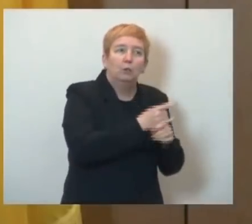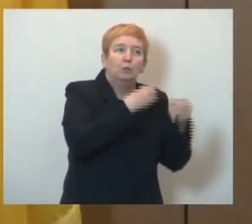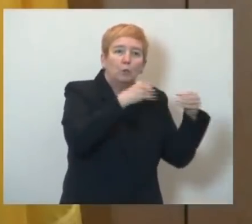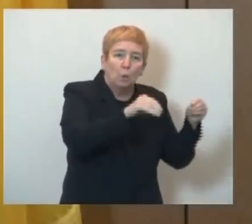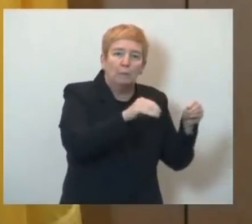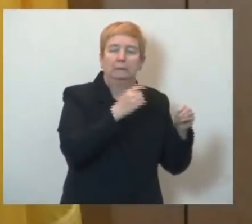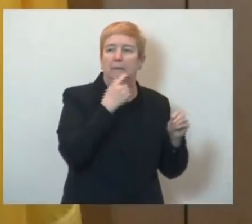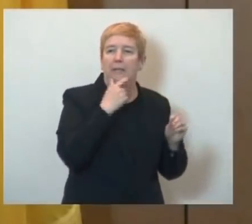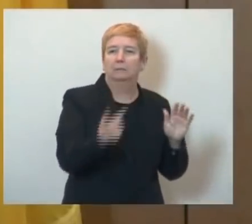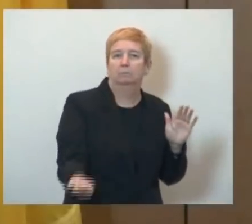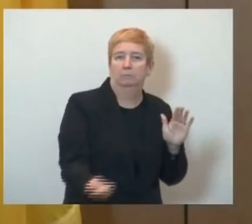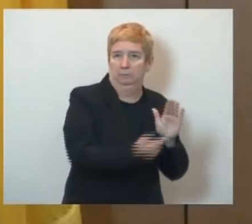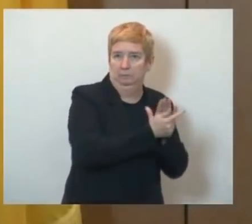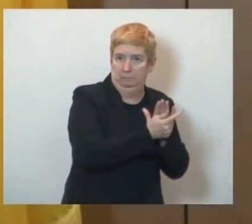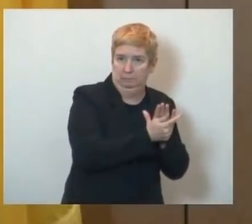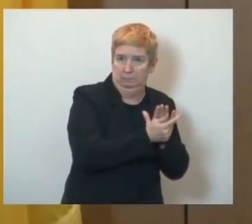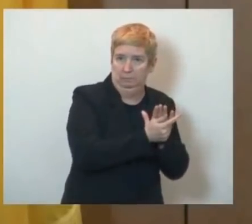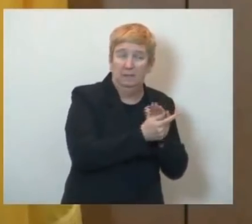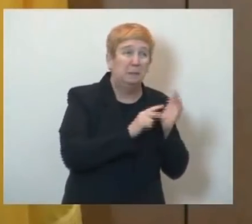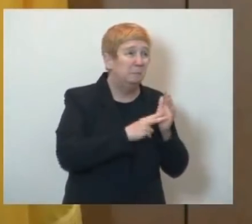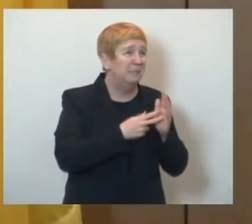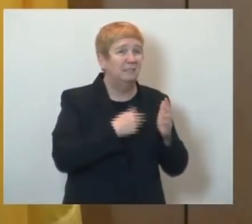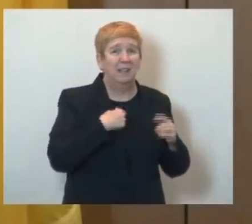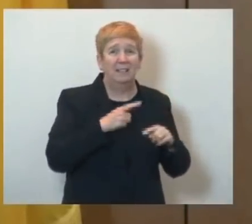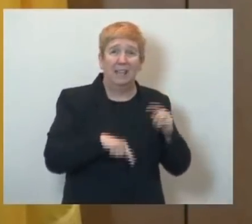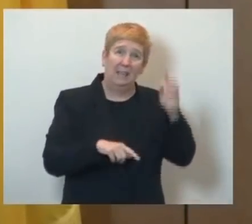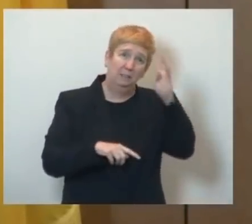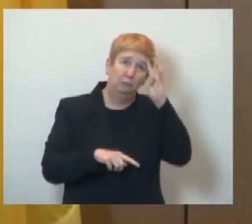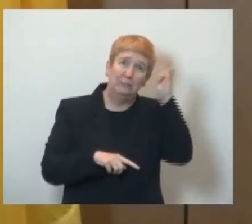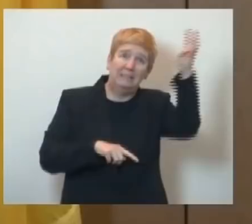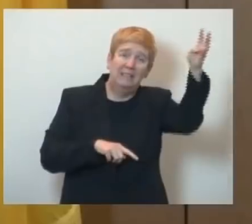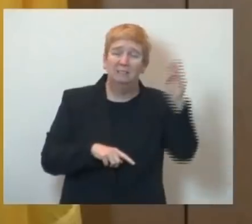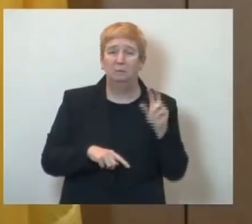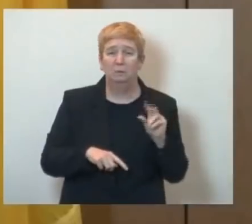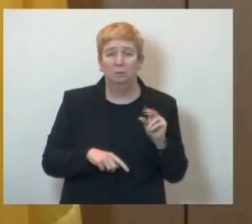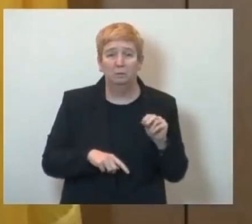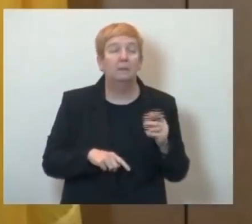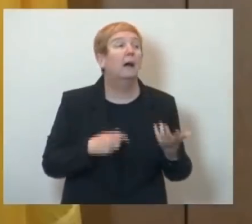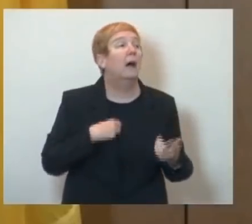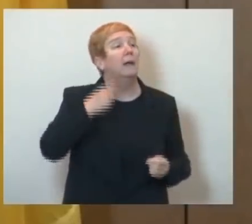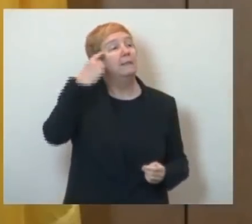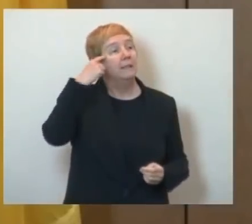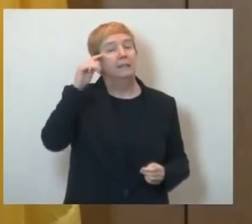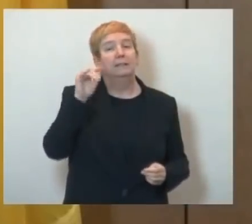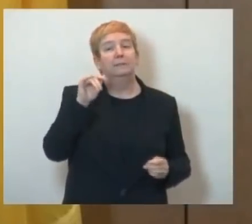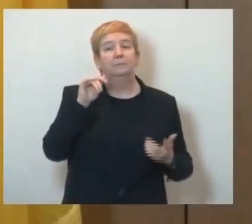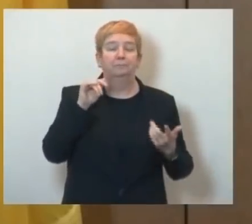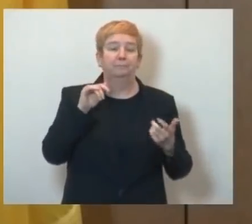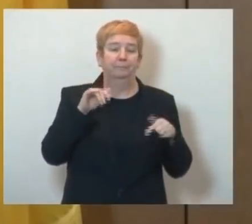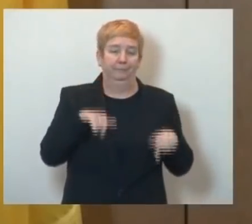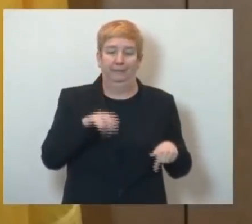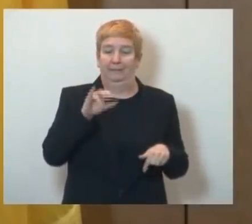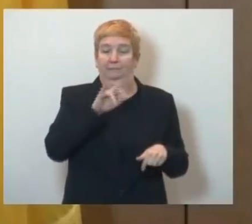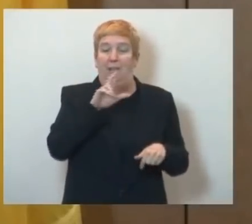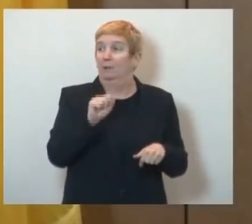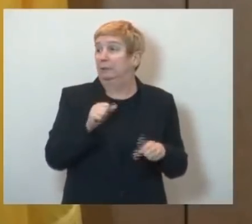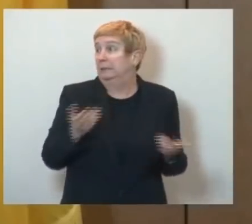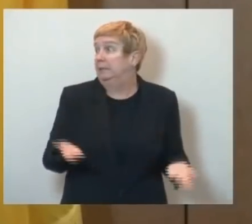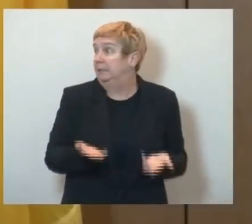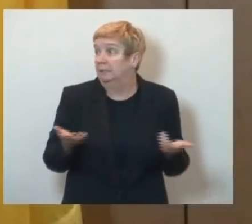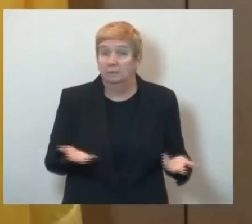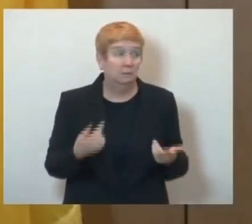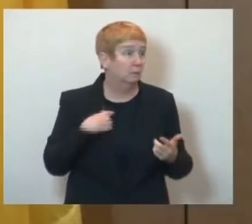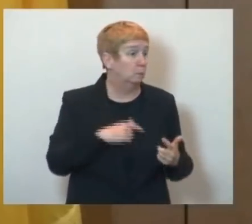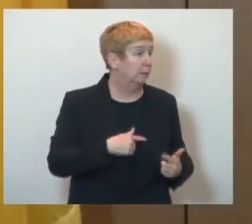that. So I can't create it. I think it's something that, given that this virus lives among us, we've